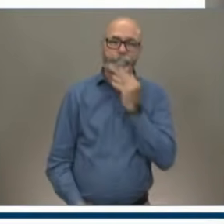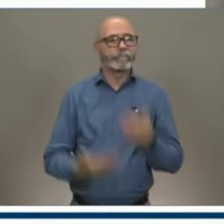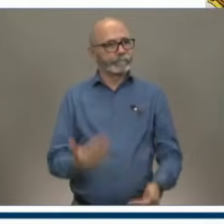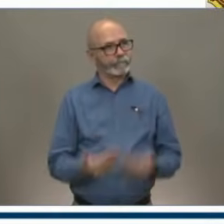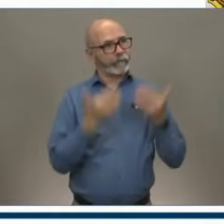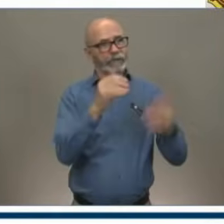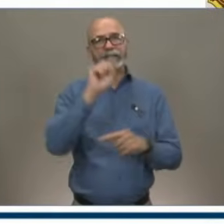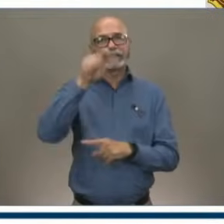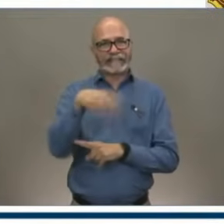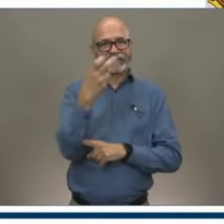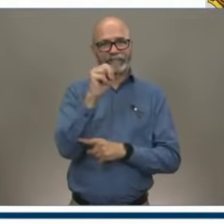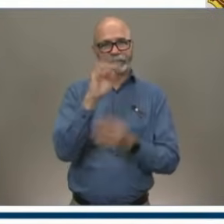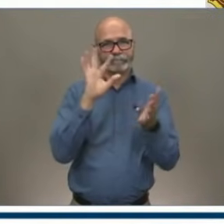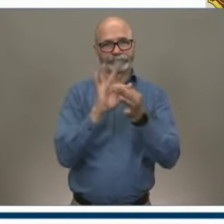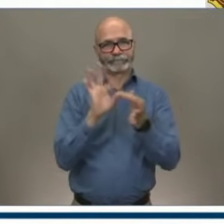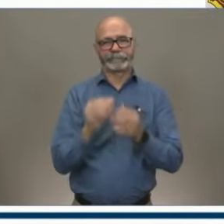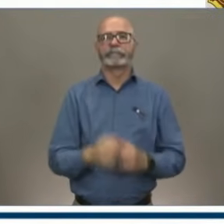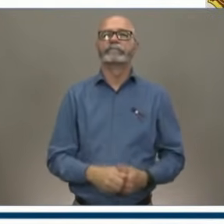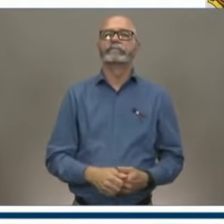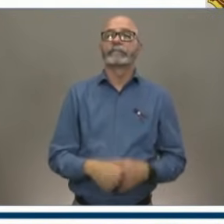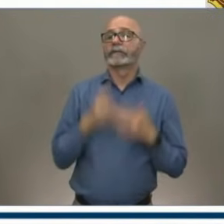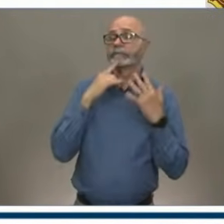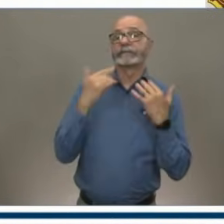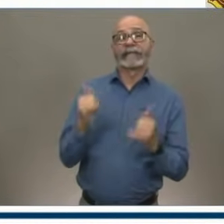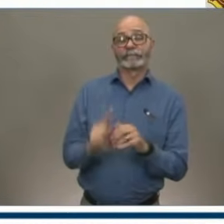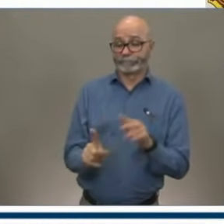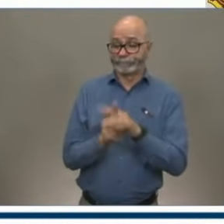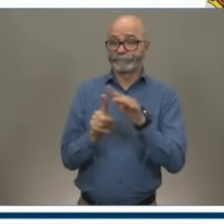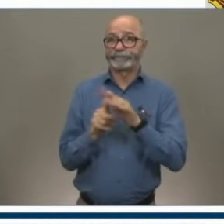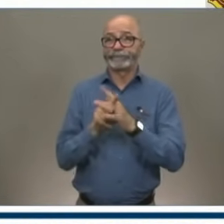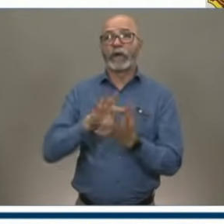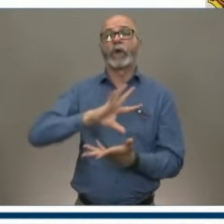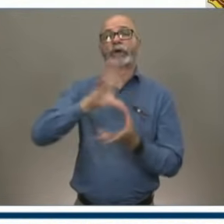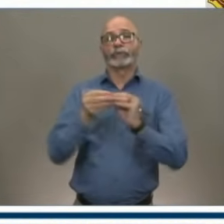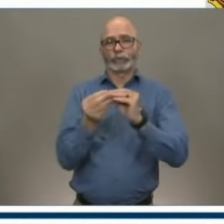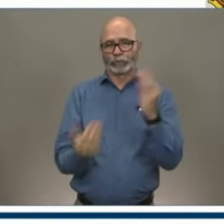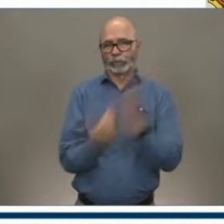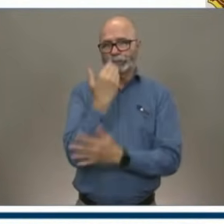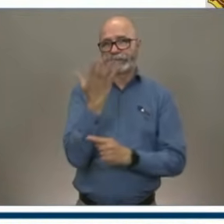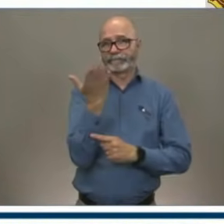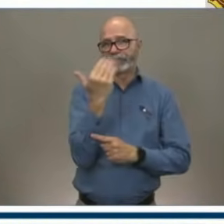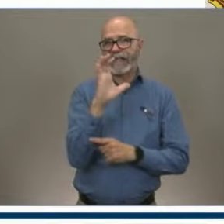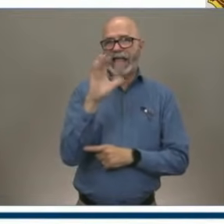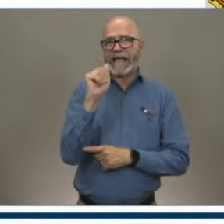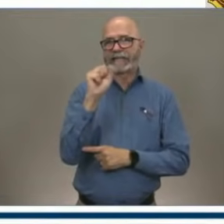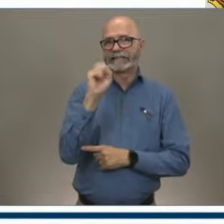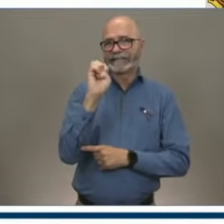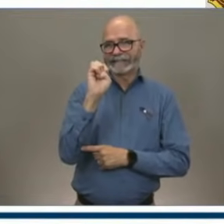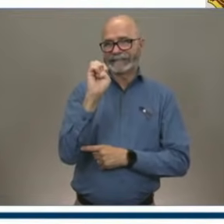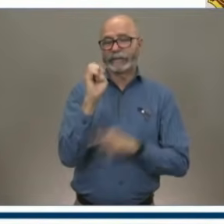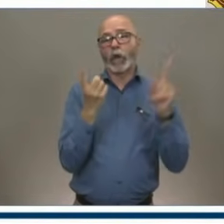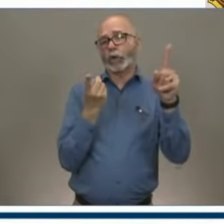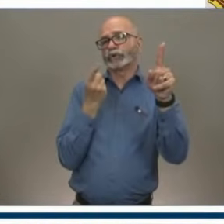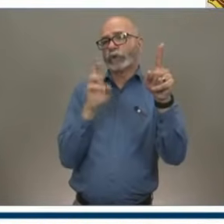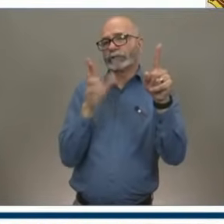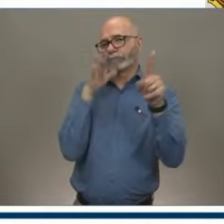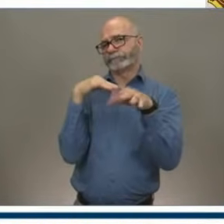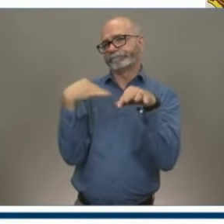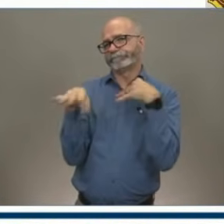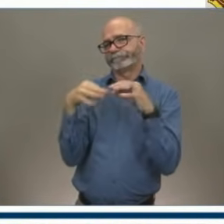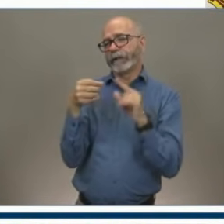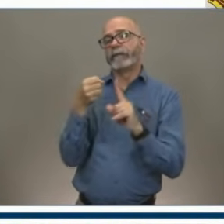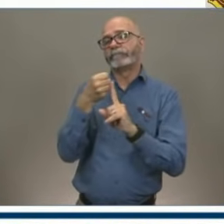Tina. Today we're reporting 15 new cases of COVID-19. Dr. Strang will have more specifics, but 2 of those cases